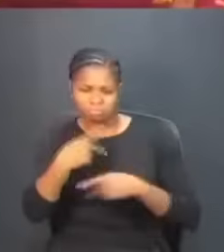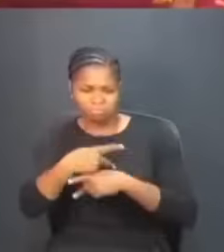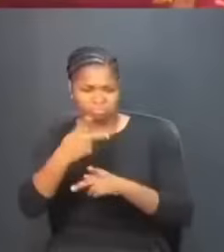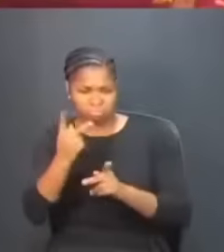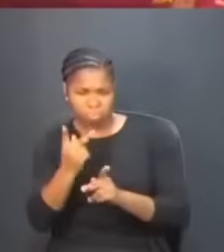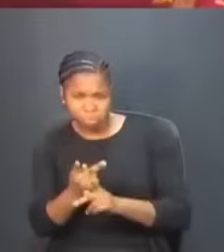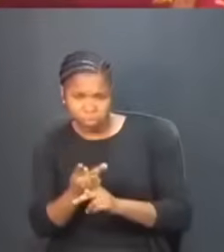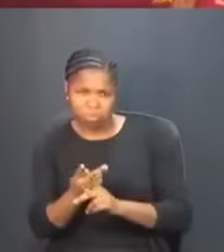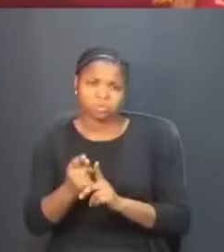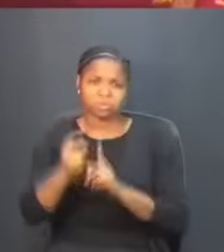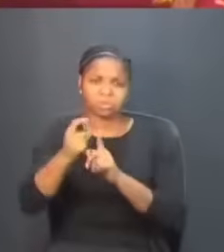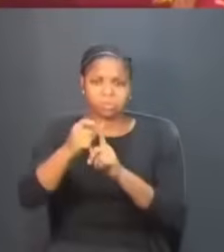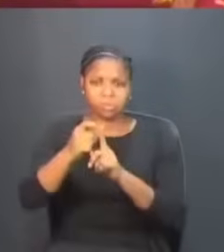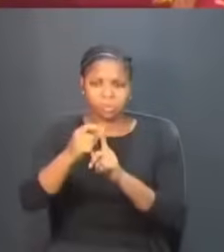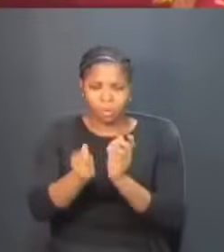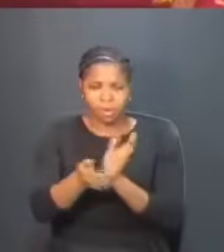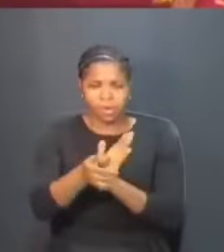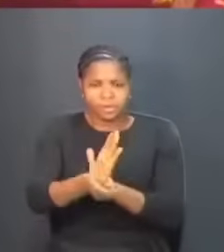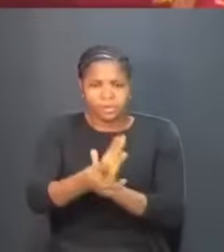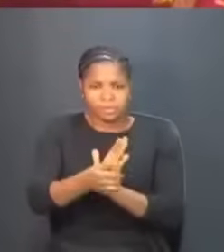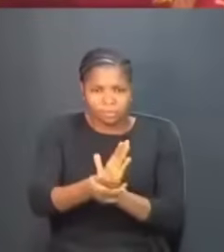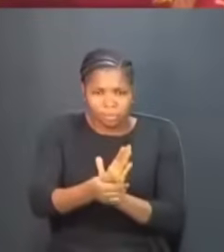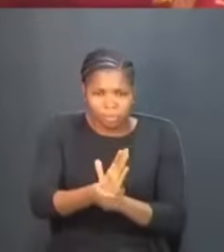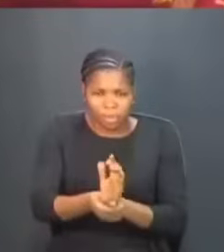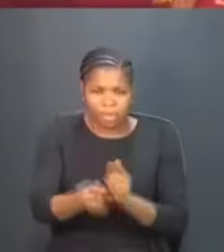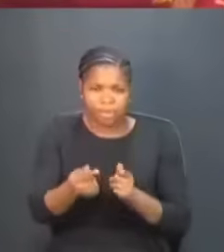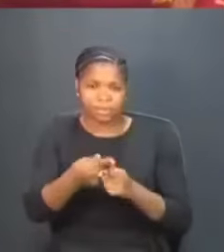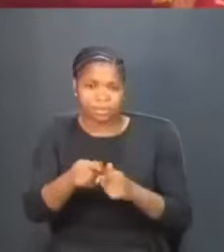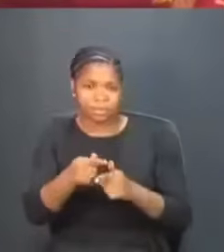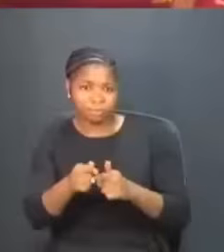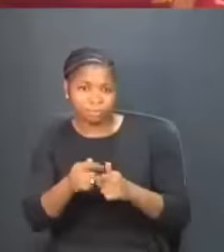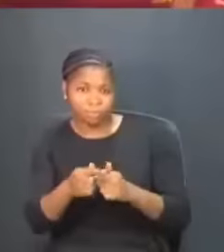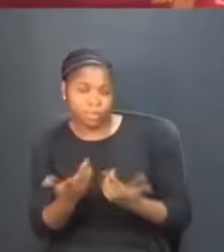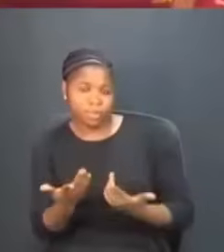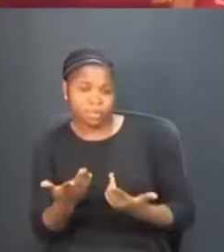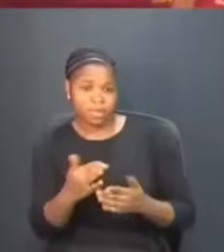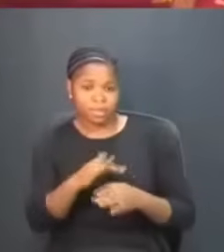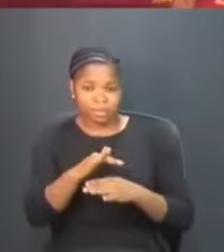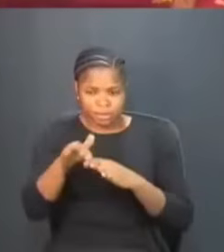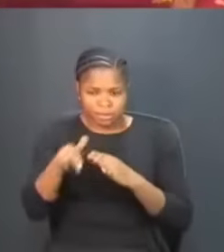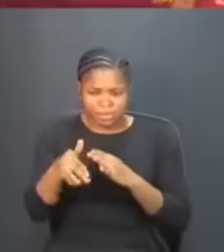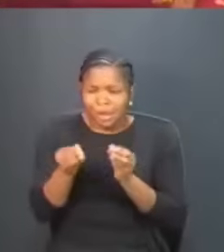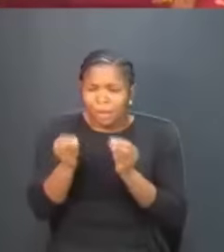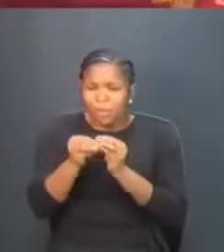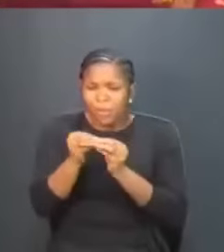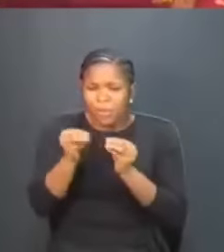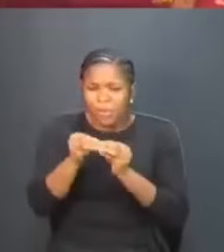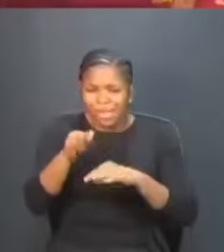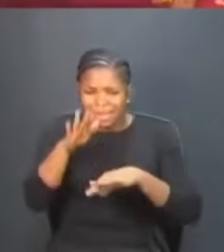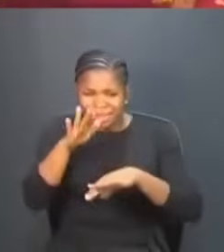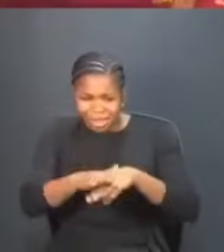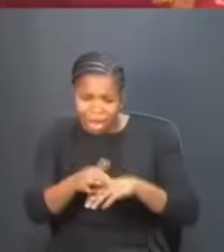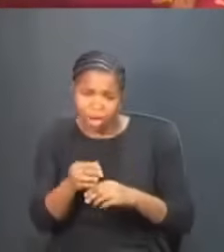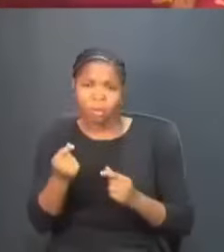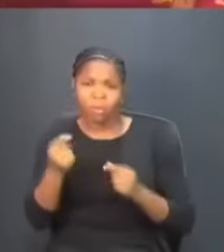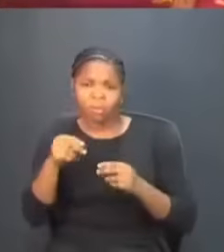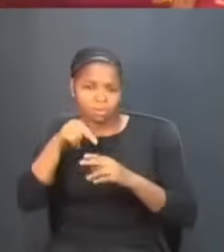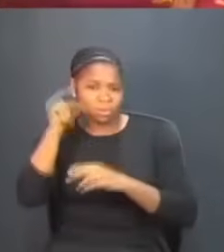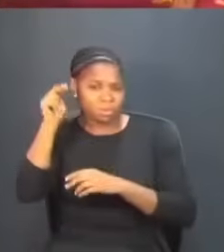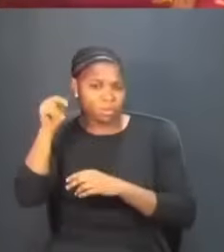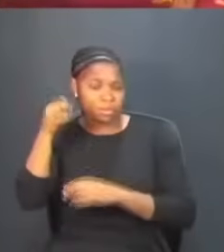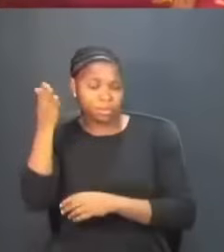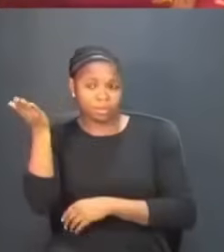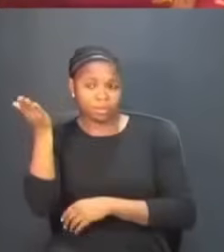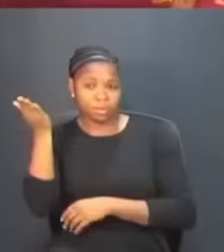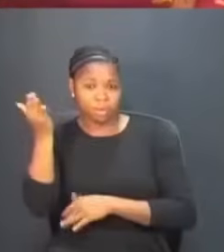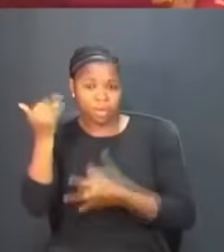and others far in excess of the demand in that area. As you speak, price of